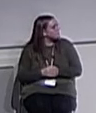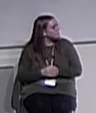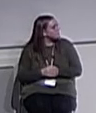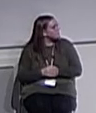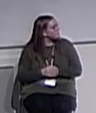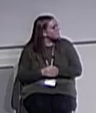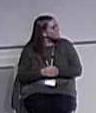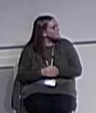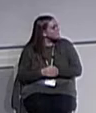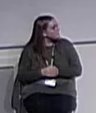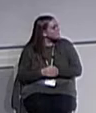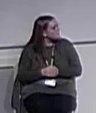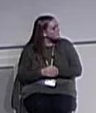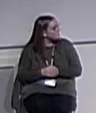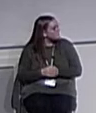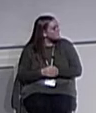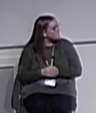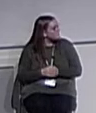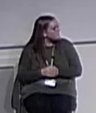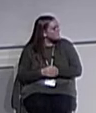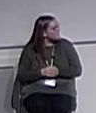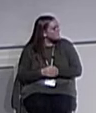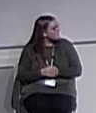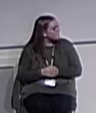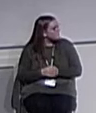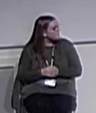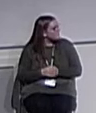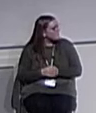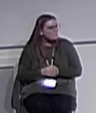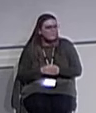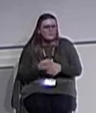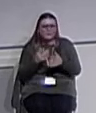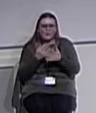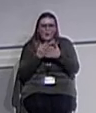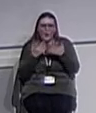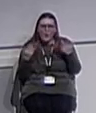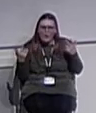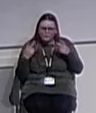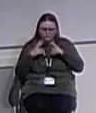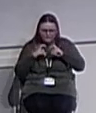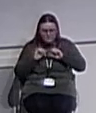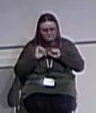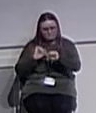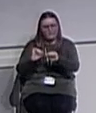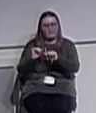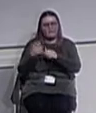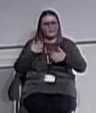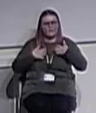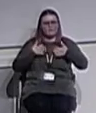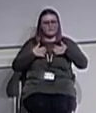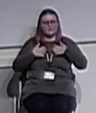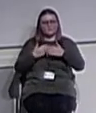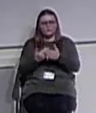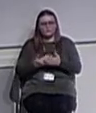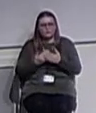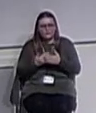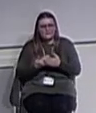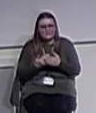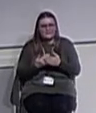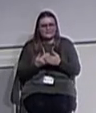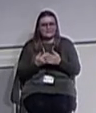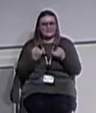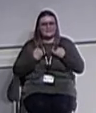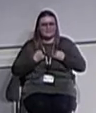Inflammation. And this houses a lot of our researchers who are interested in studying disease. And they really came to the fore during the